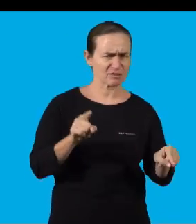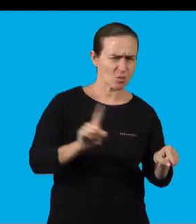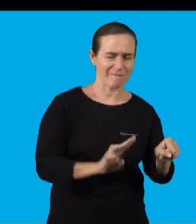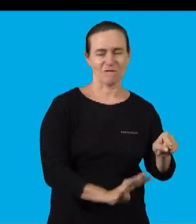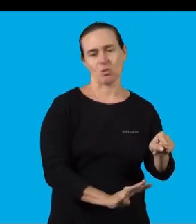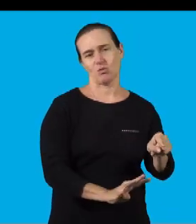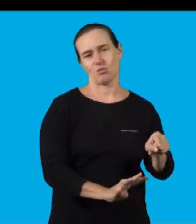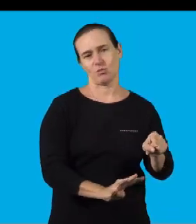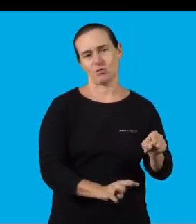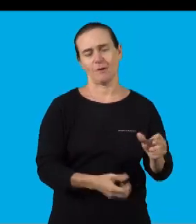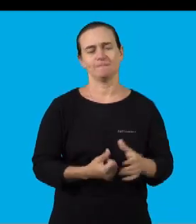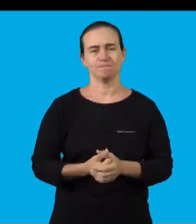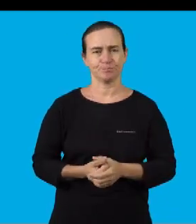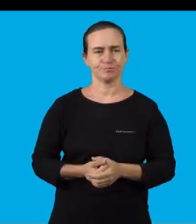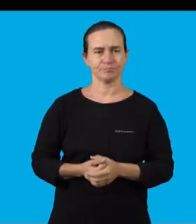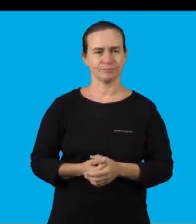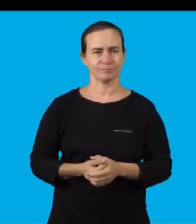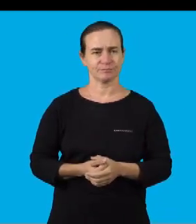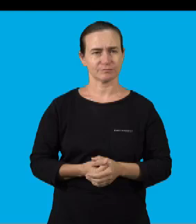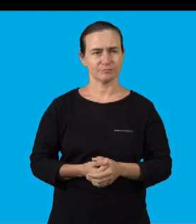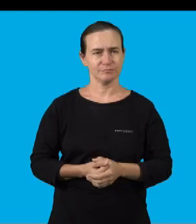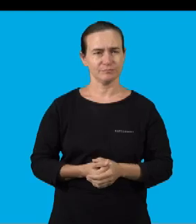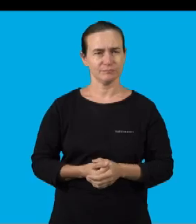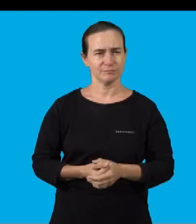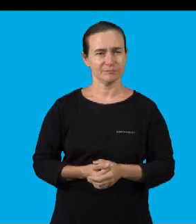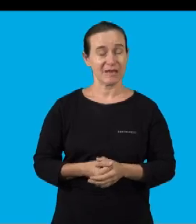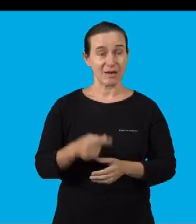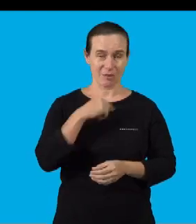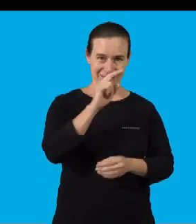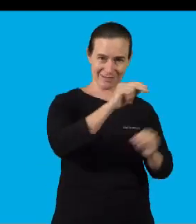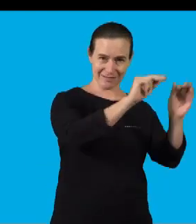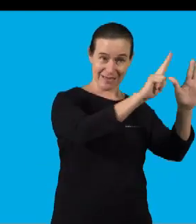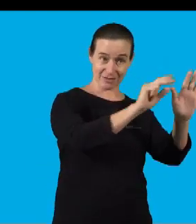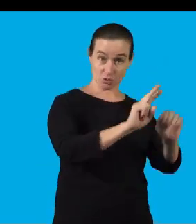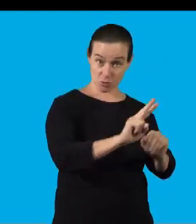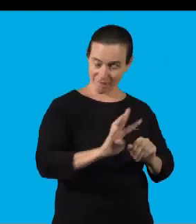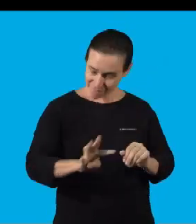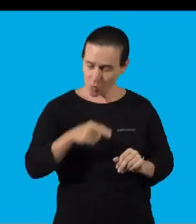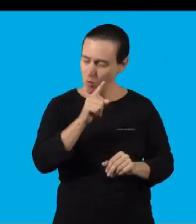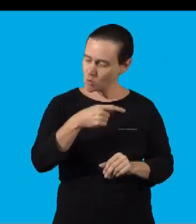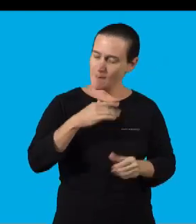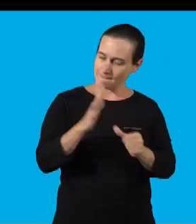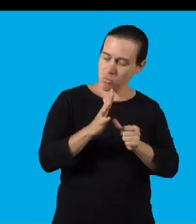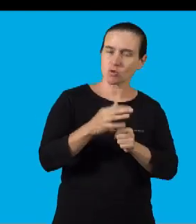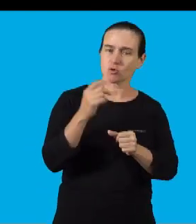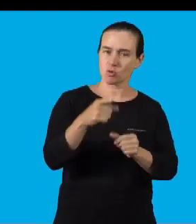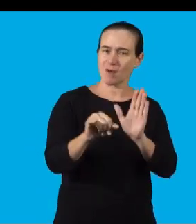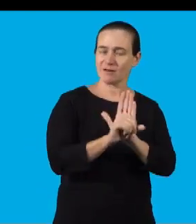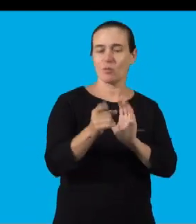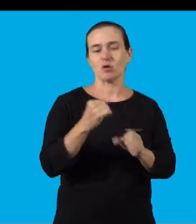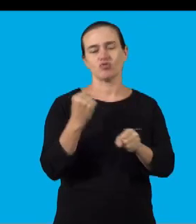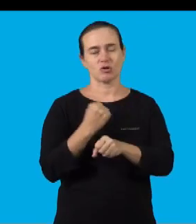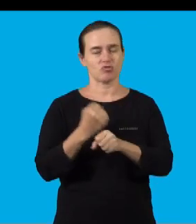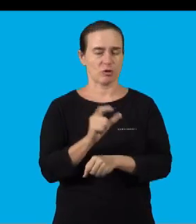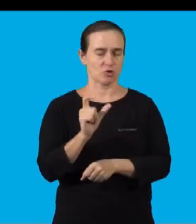and the 2, that is our 4. Now remember, this is all we need to find that general term. Why?